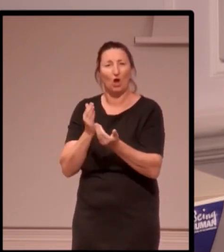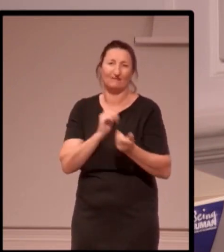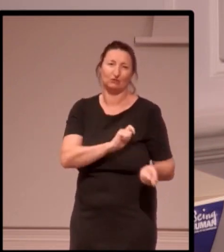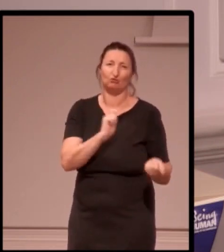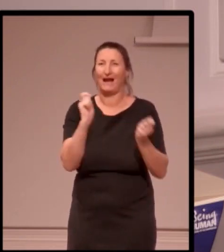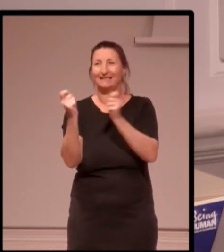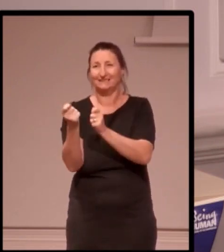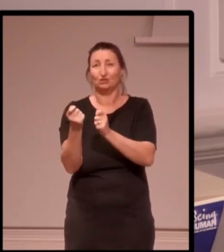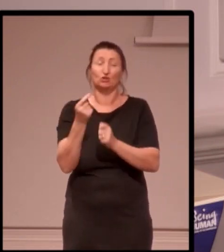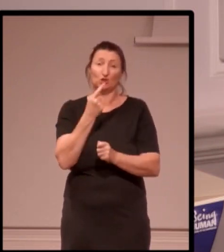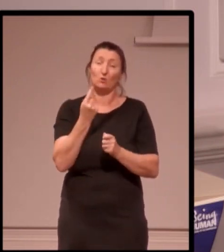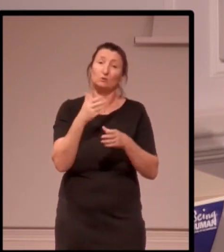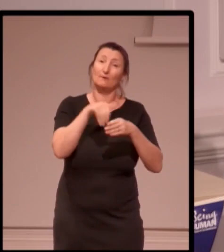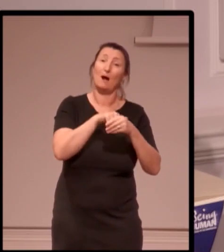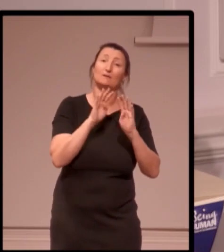come up a bit on the panel.